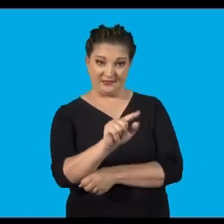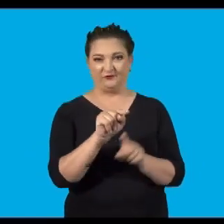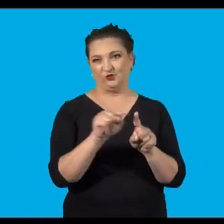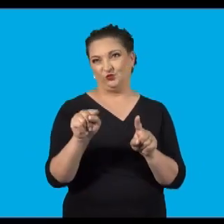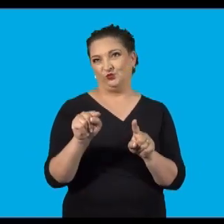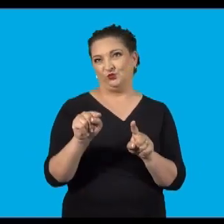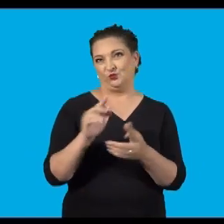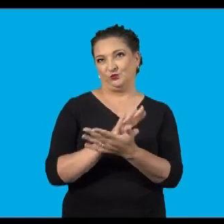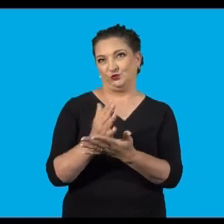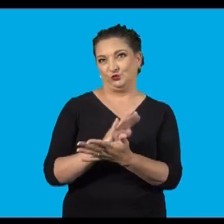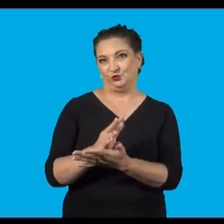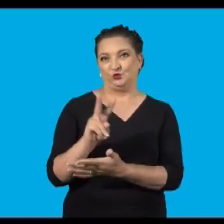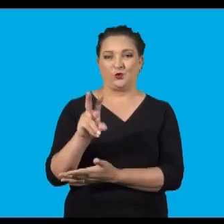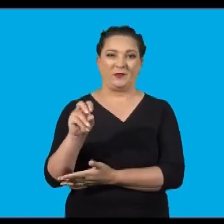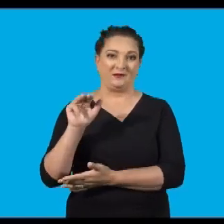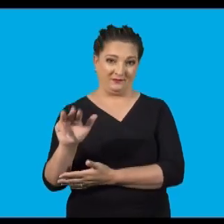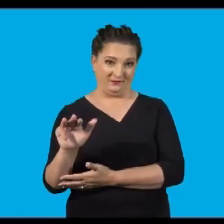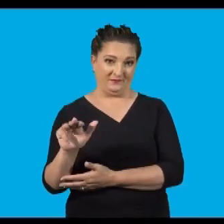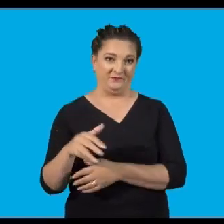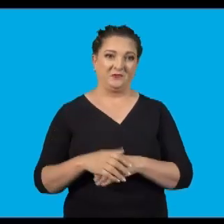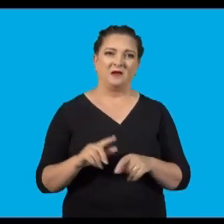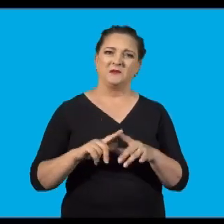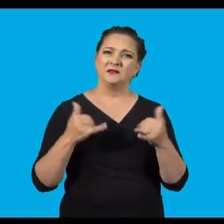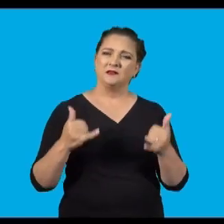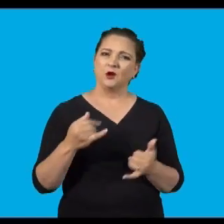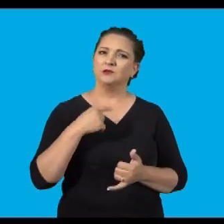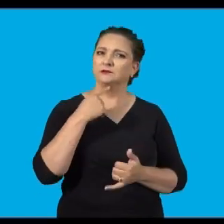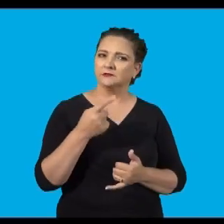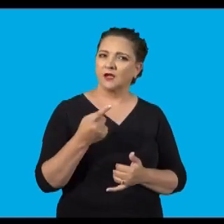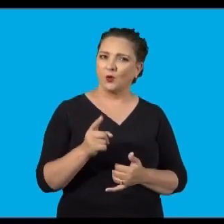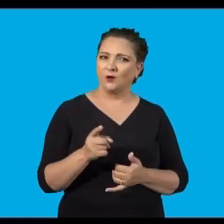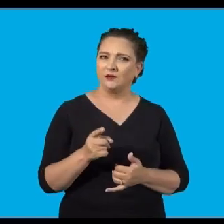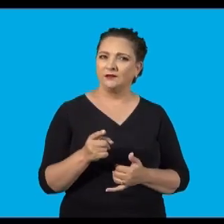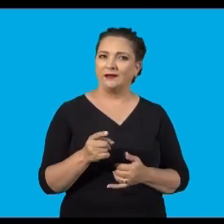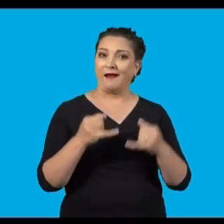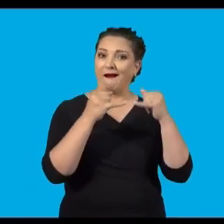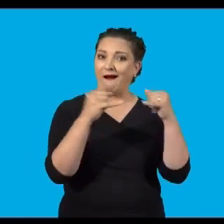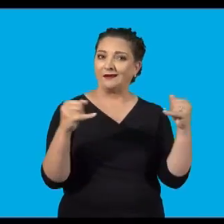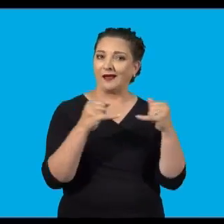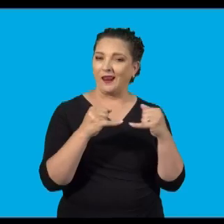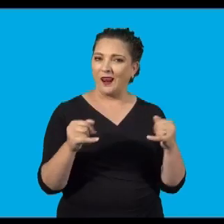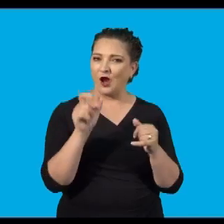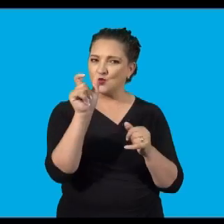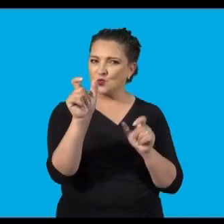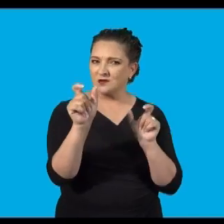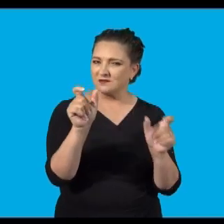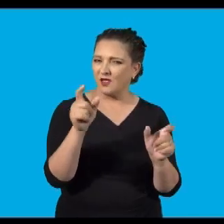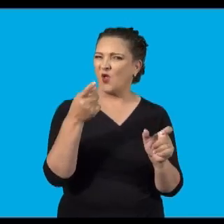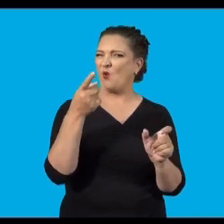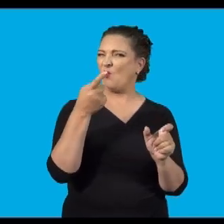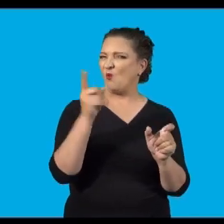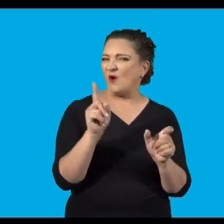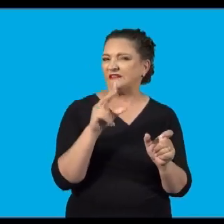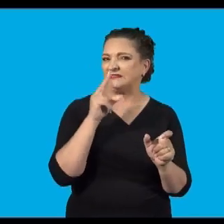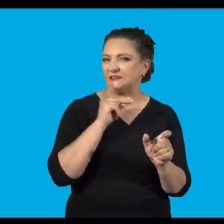and 2009. So you need to name the part of speech of the underlined words. Now, you